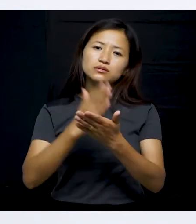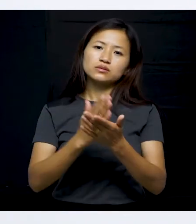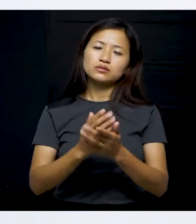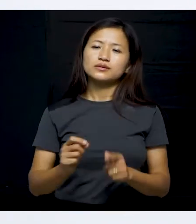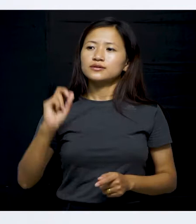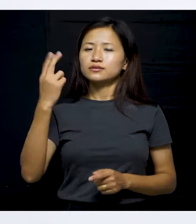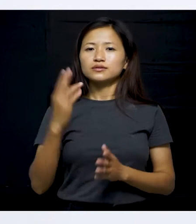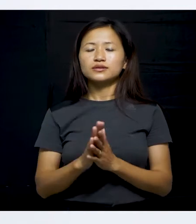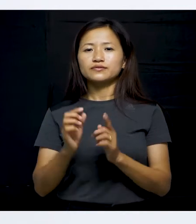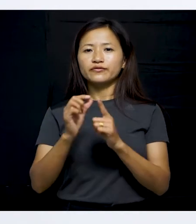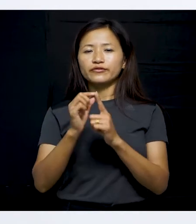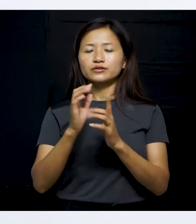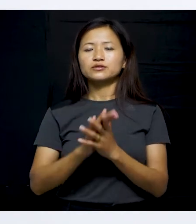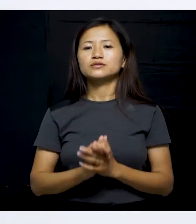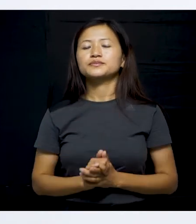phase, during